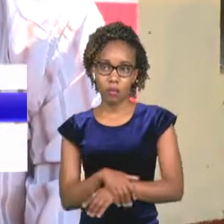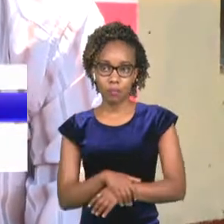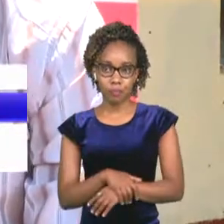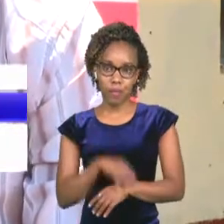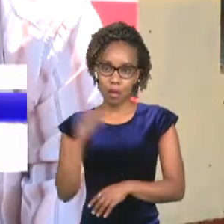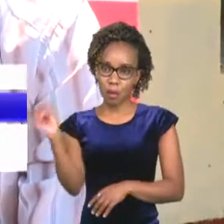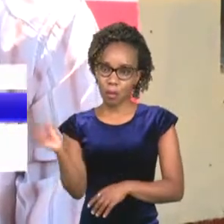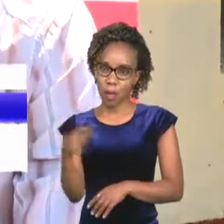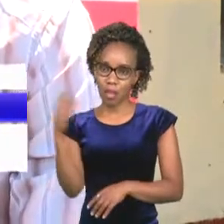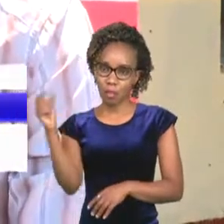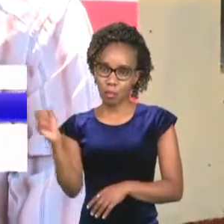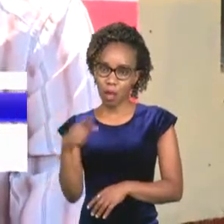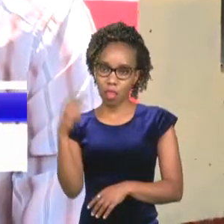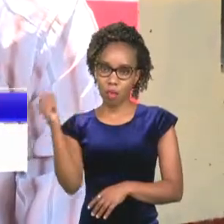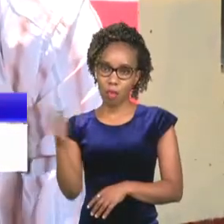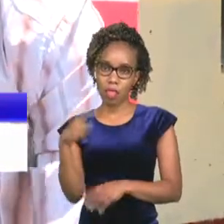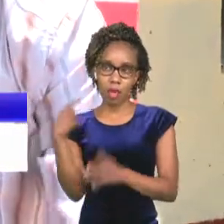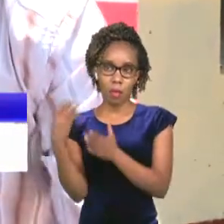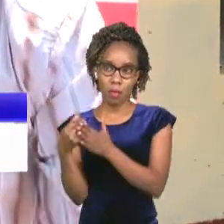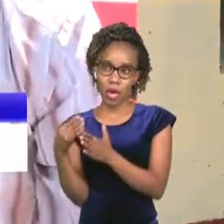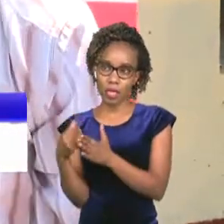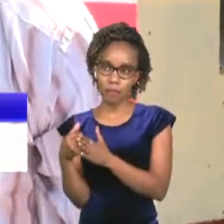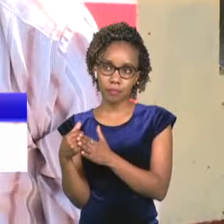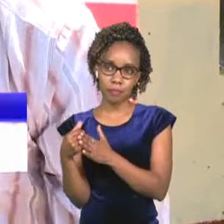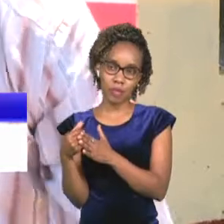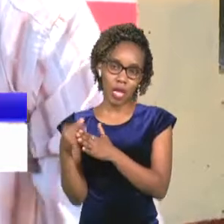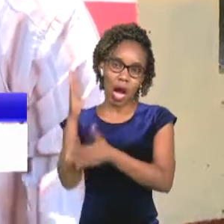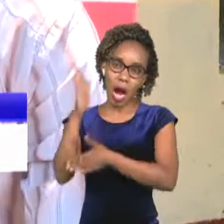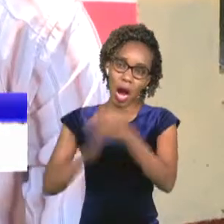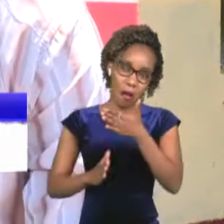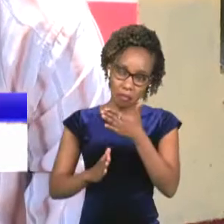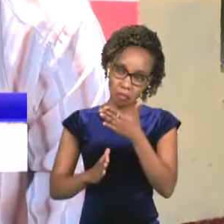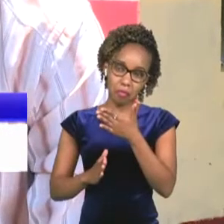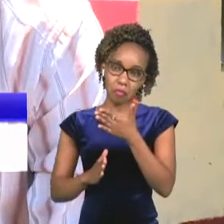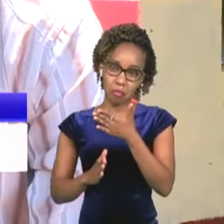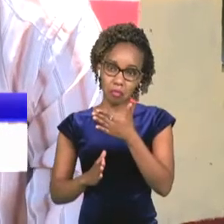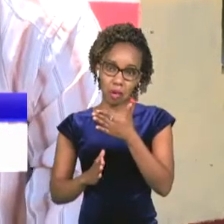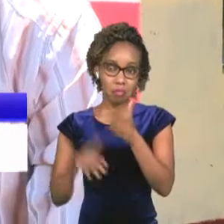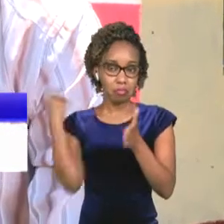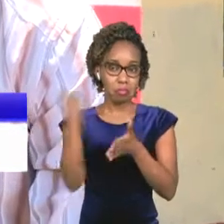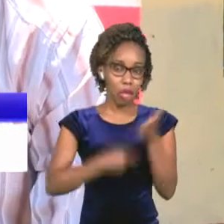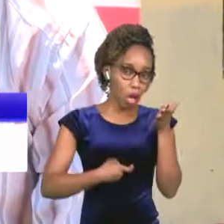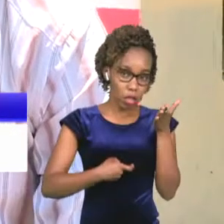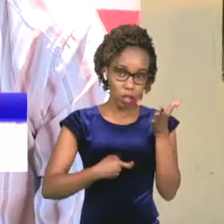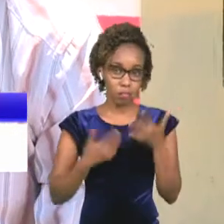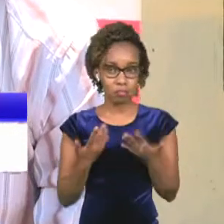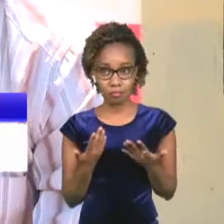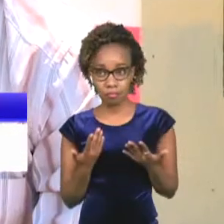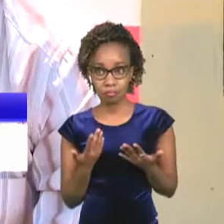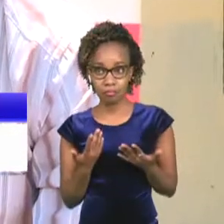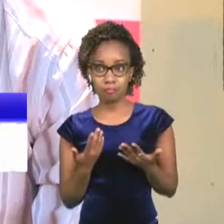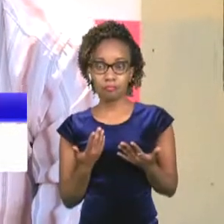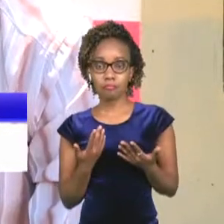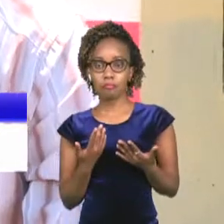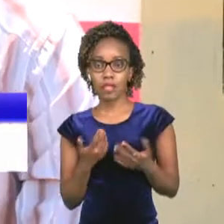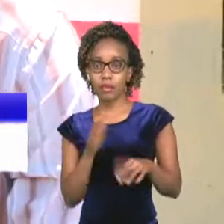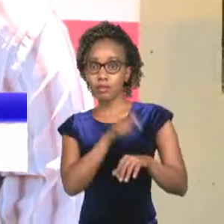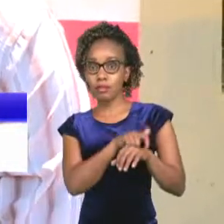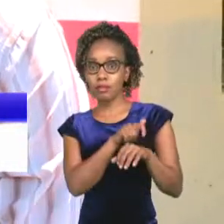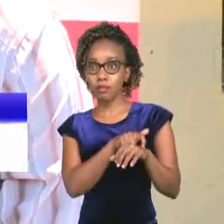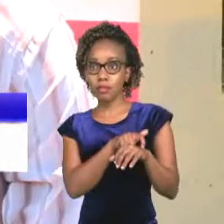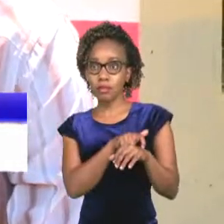Mishahara imekuwa saa zingine nakuja nusu, ingine imekatwa. Saa zingine mara nyingi unaweza